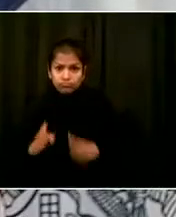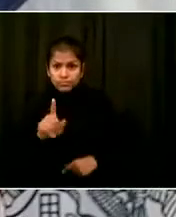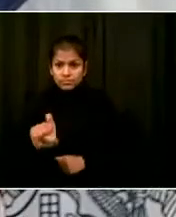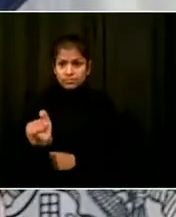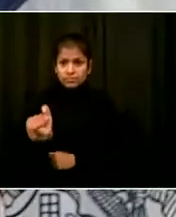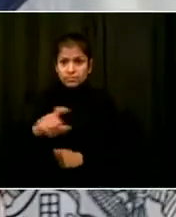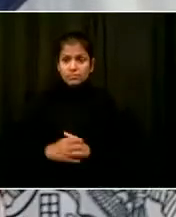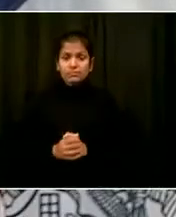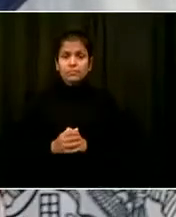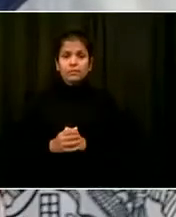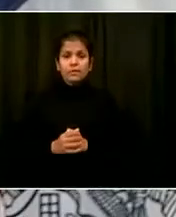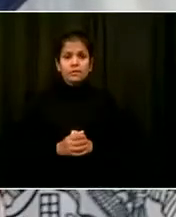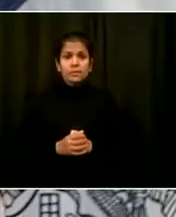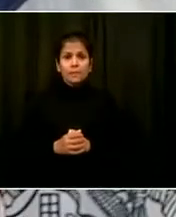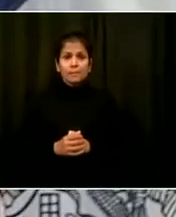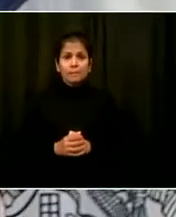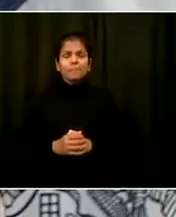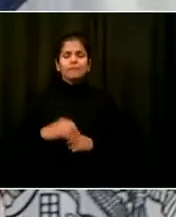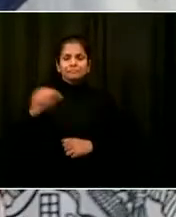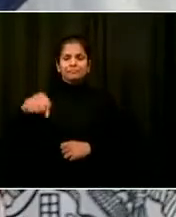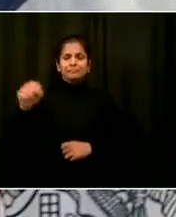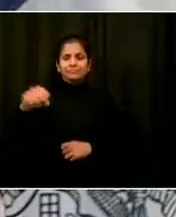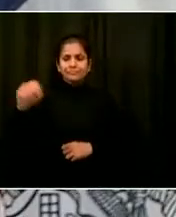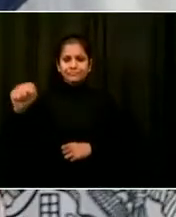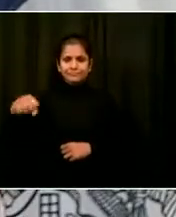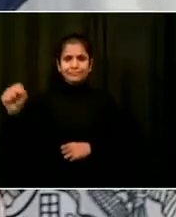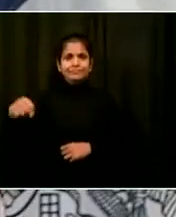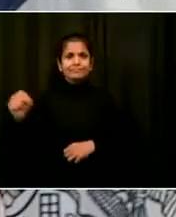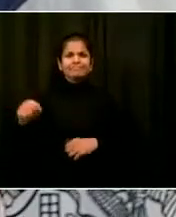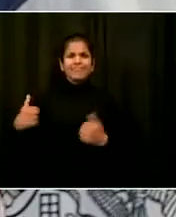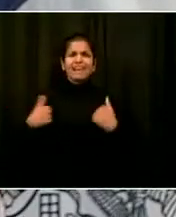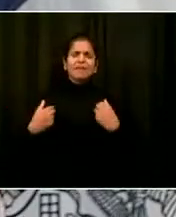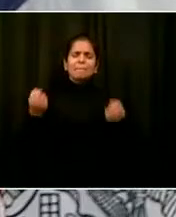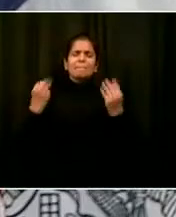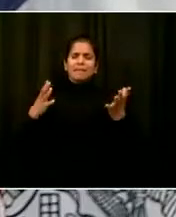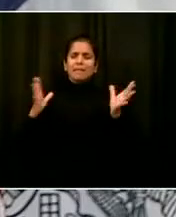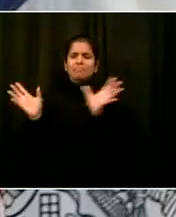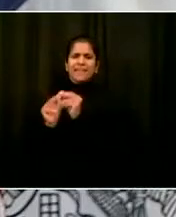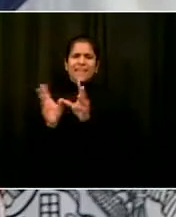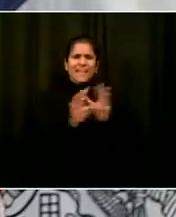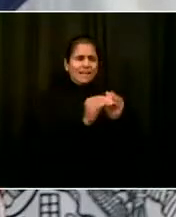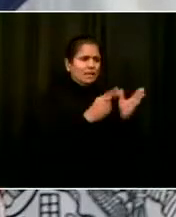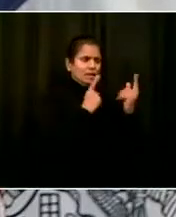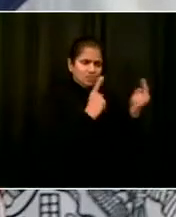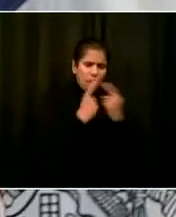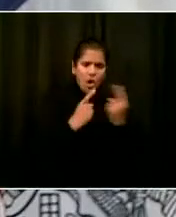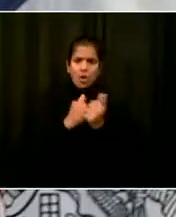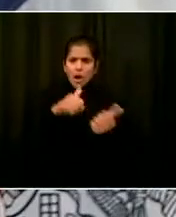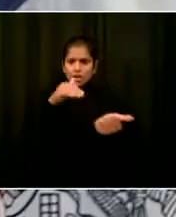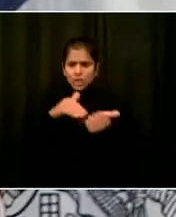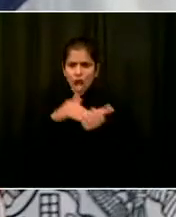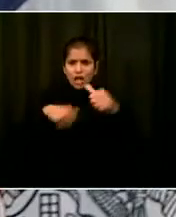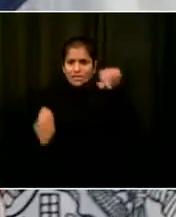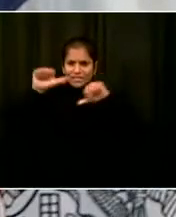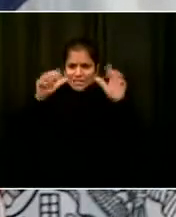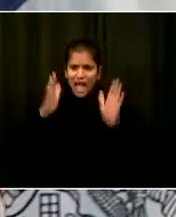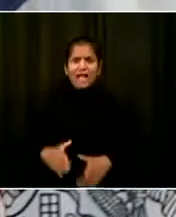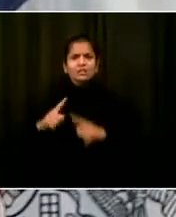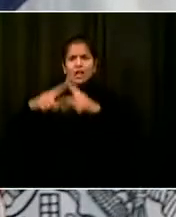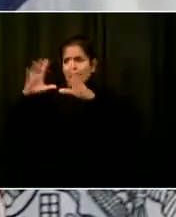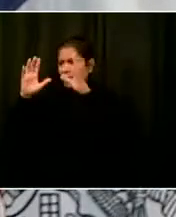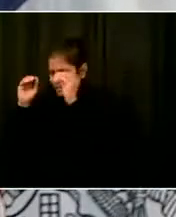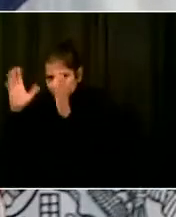team test and Trace all the folks uh who have done great work um putting together our